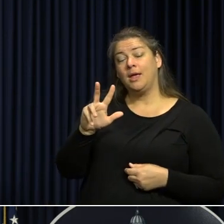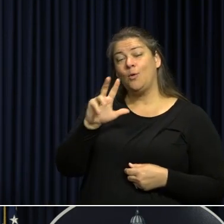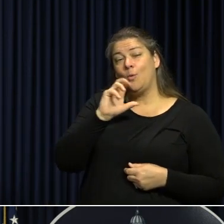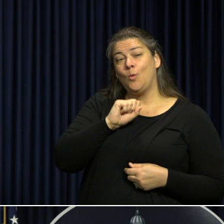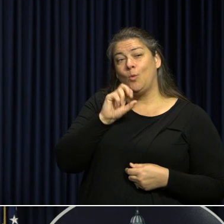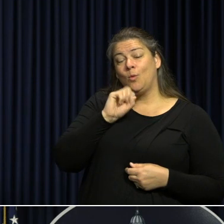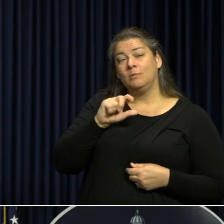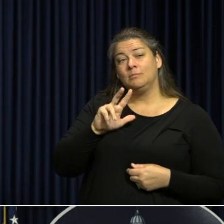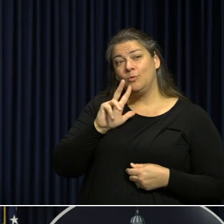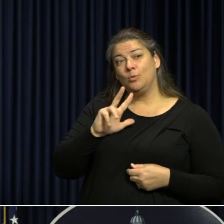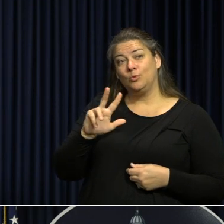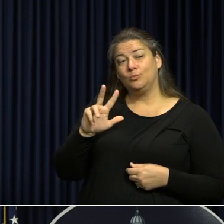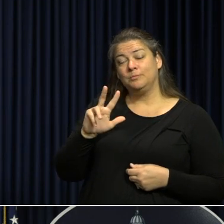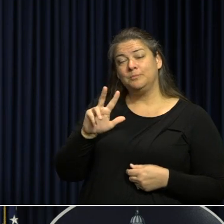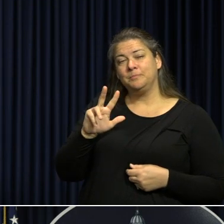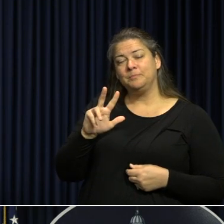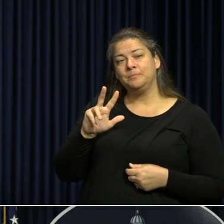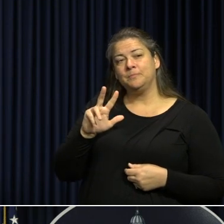talking about